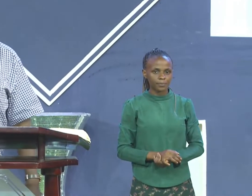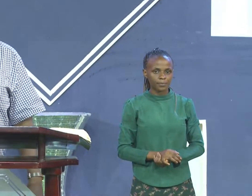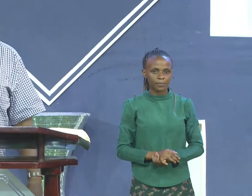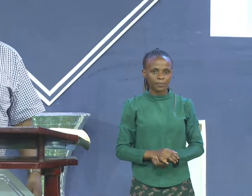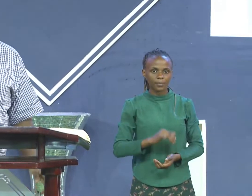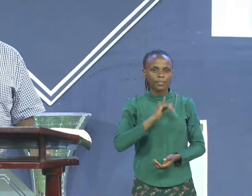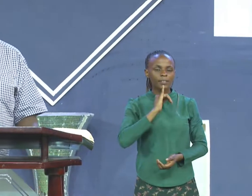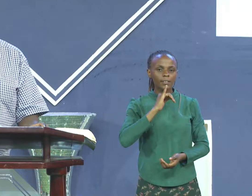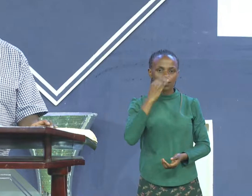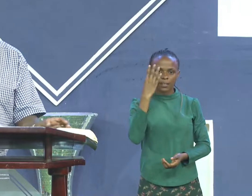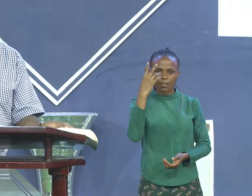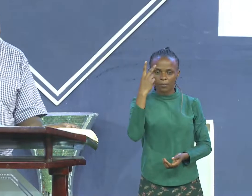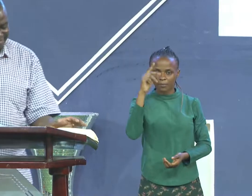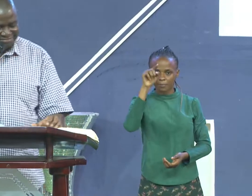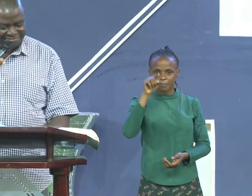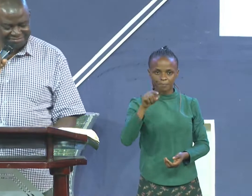Isaiah